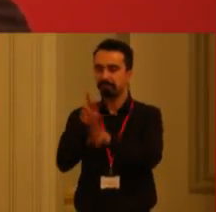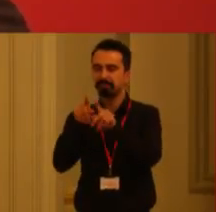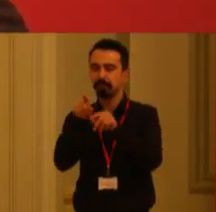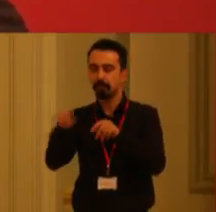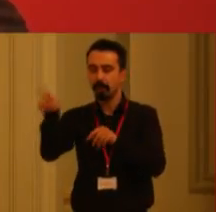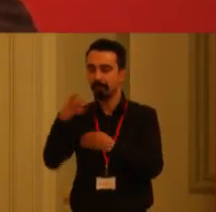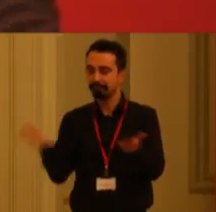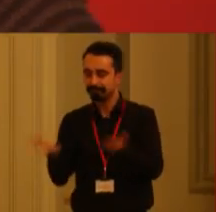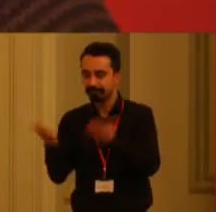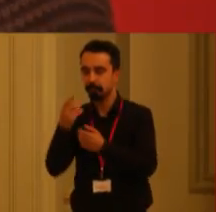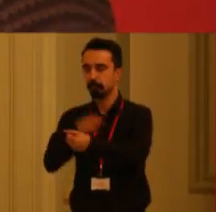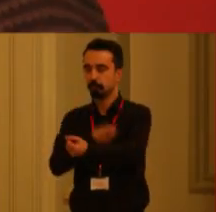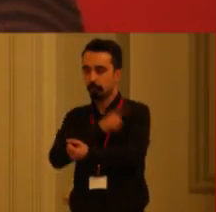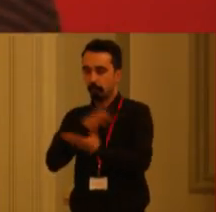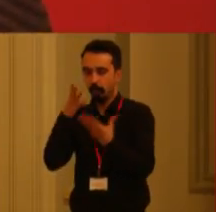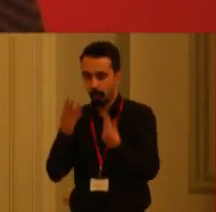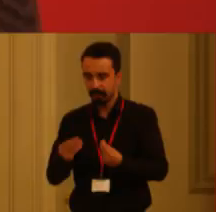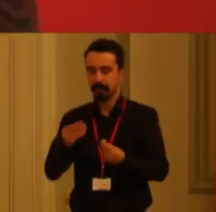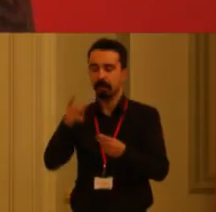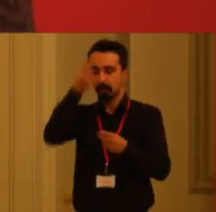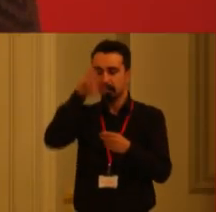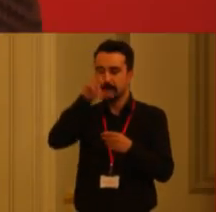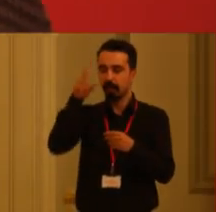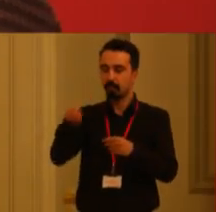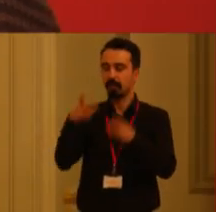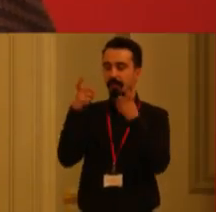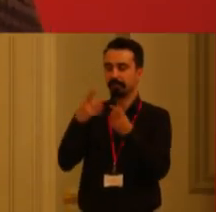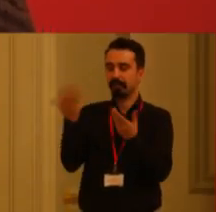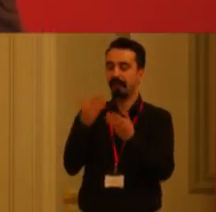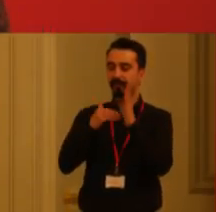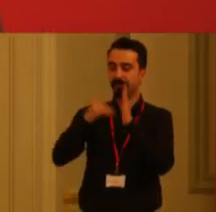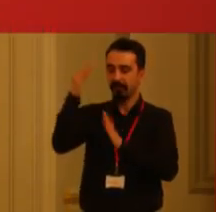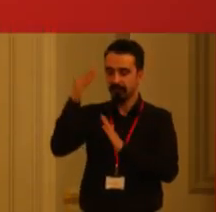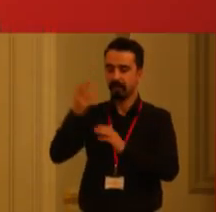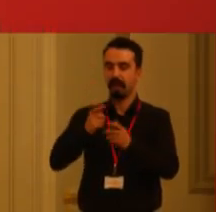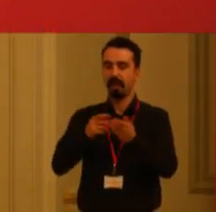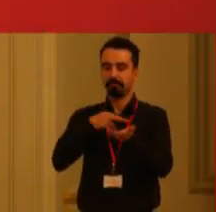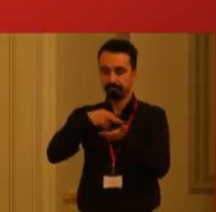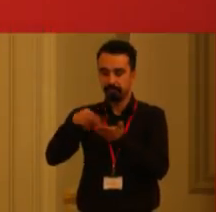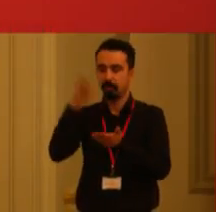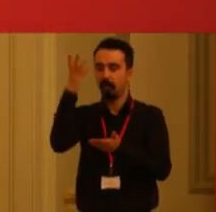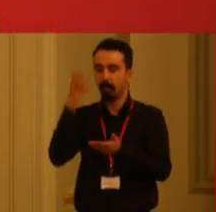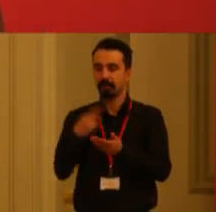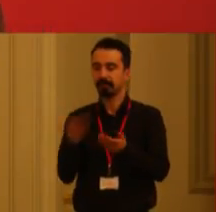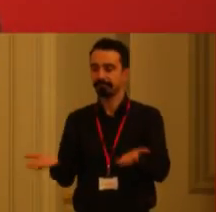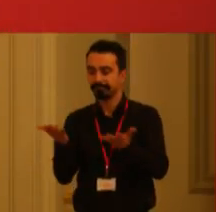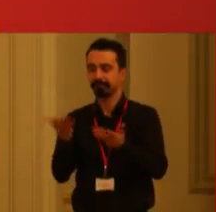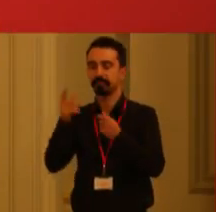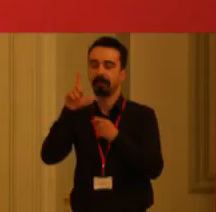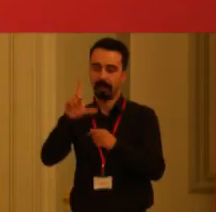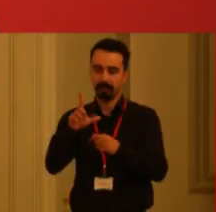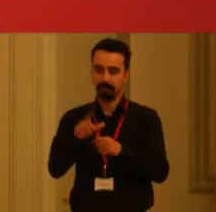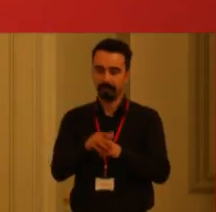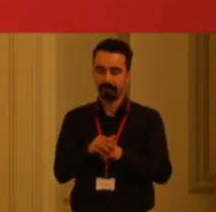this may not be realized through the central government. Local governments have to be empowered, and local governments have to be mobilized,